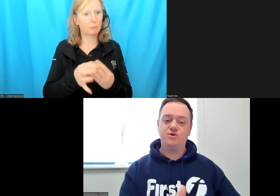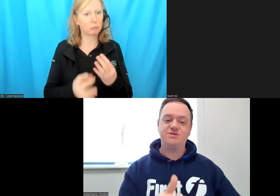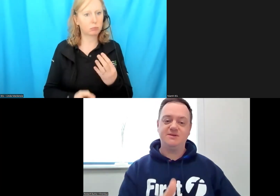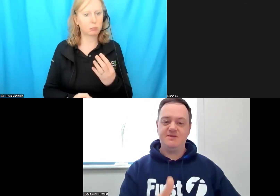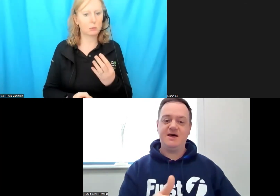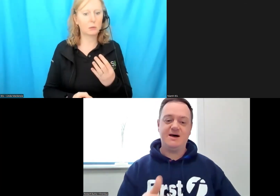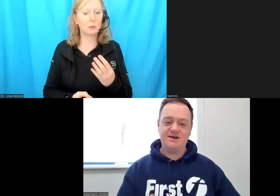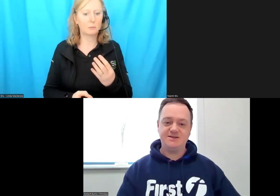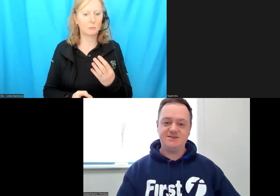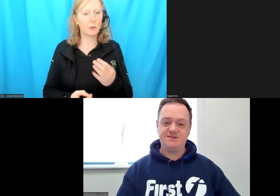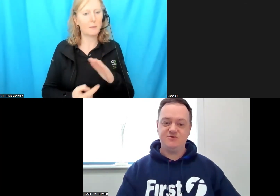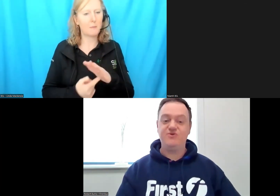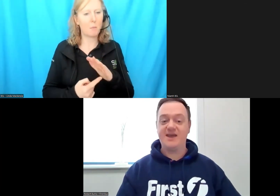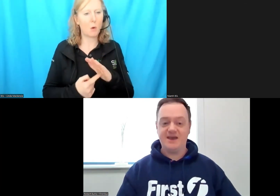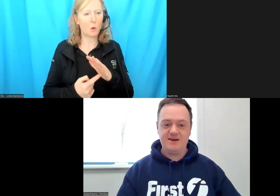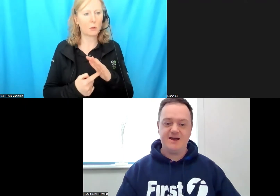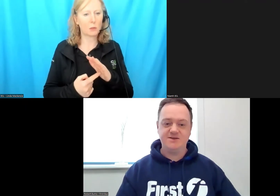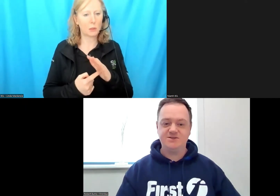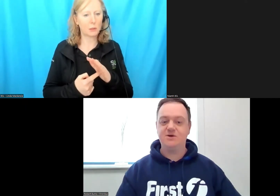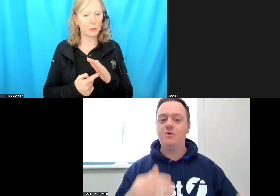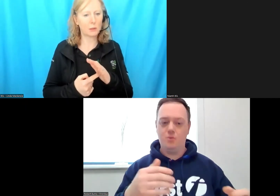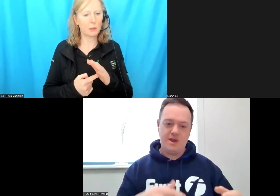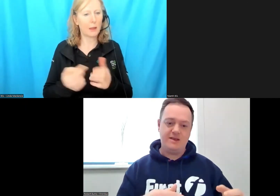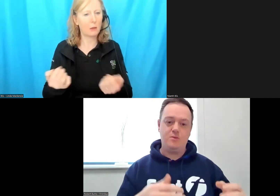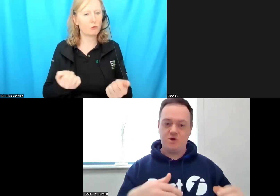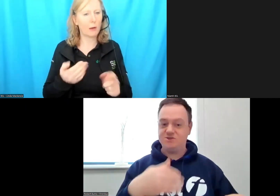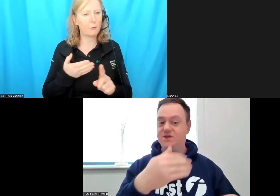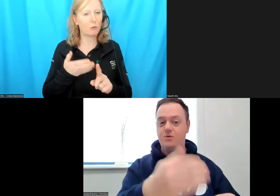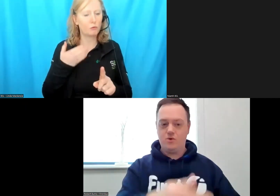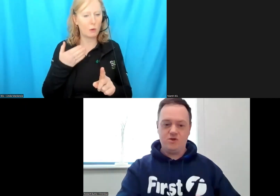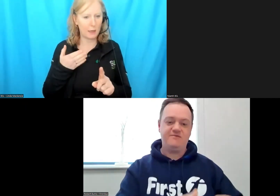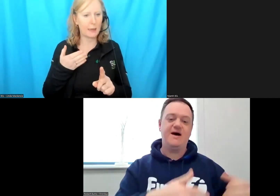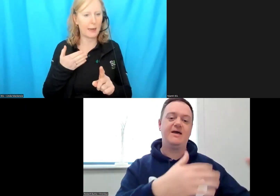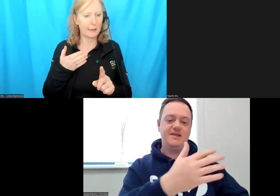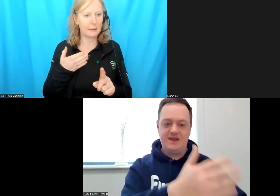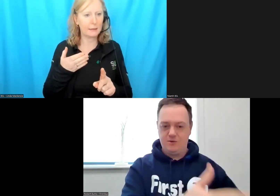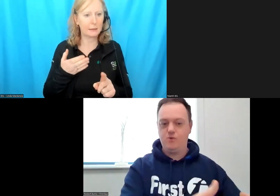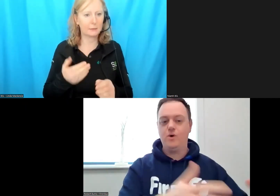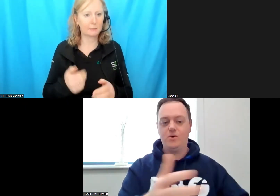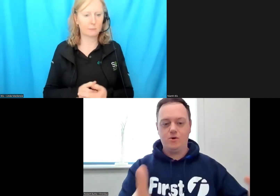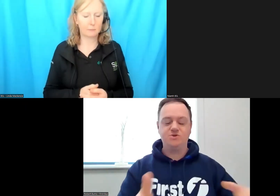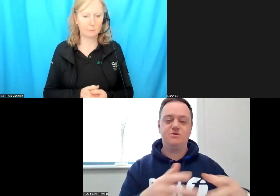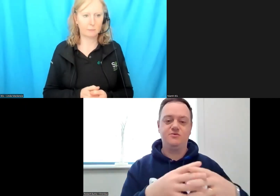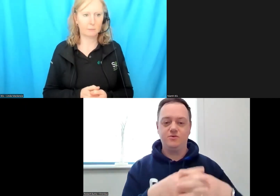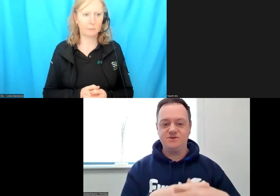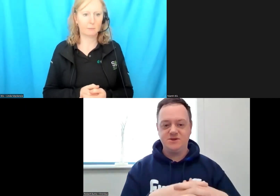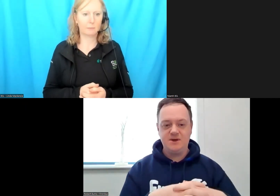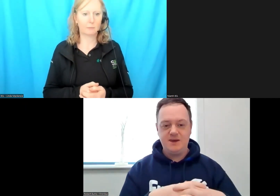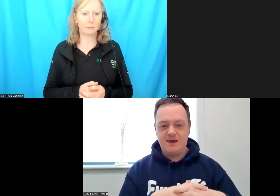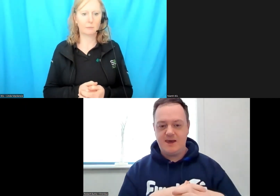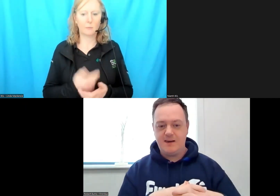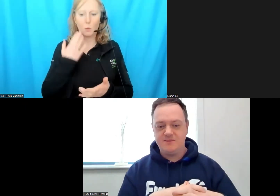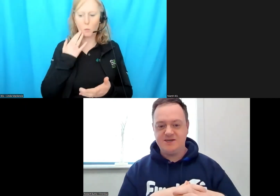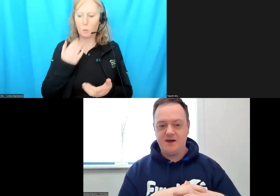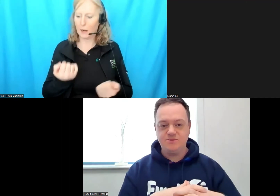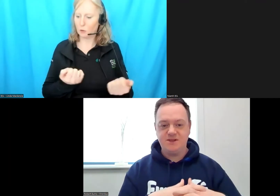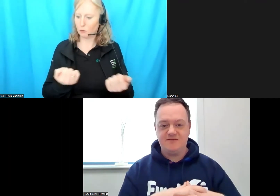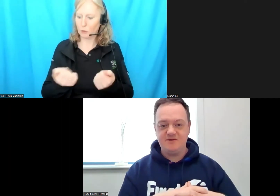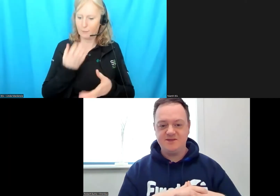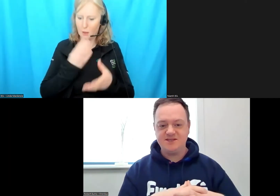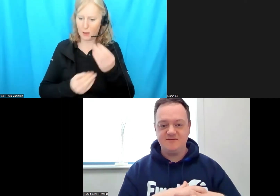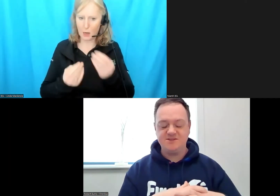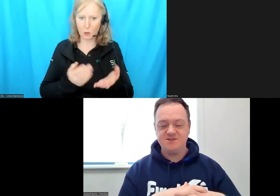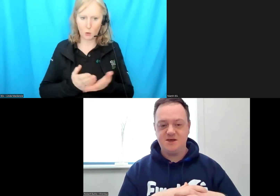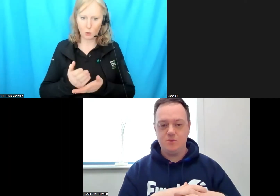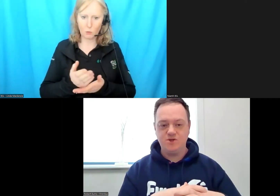it's important that that is recognised once they qualify and then go out onto the road to help